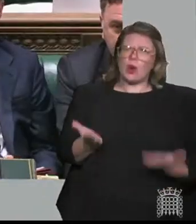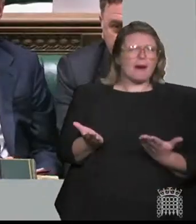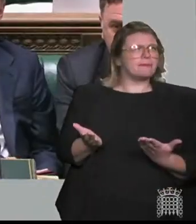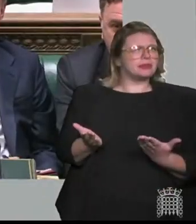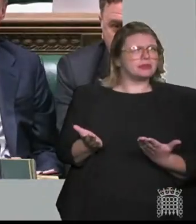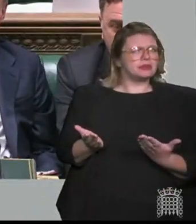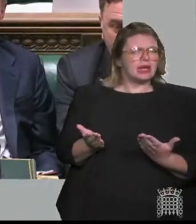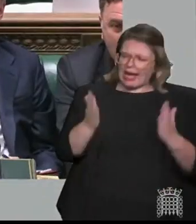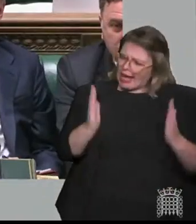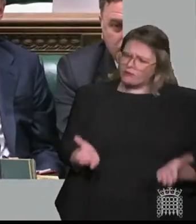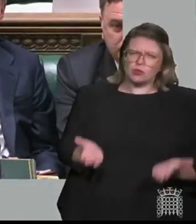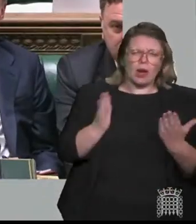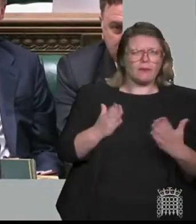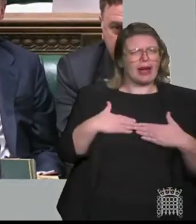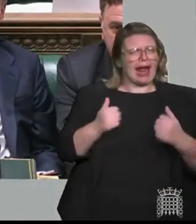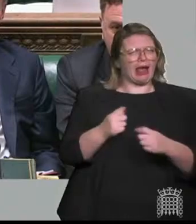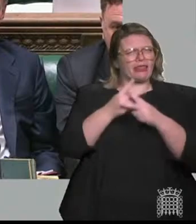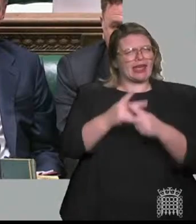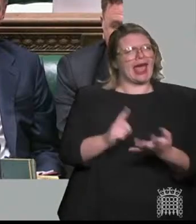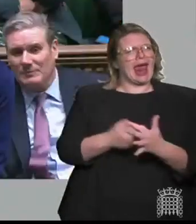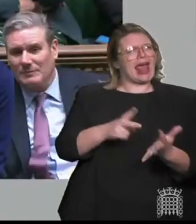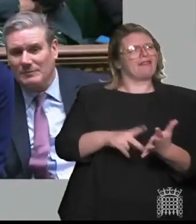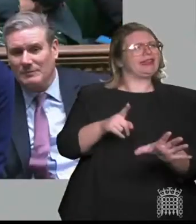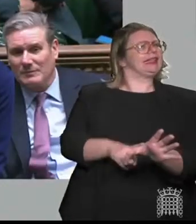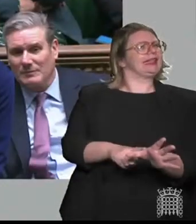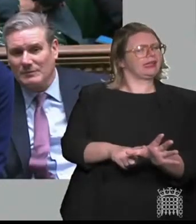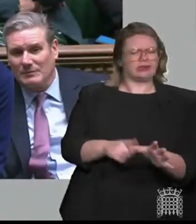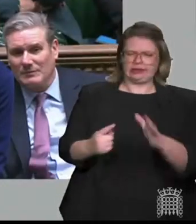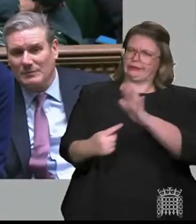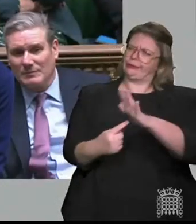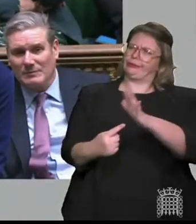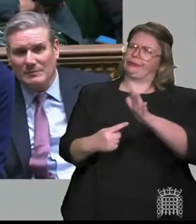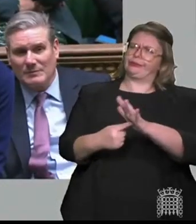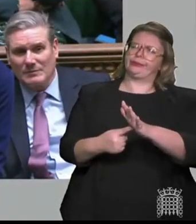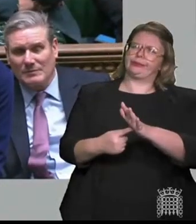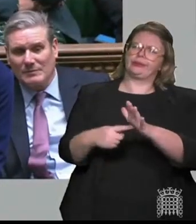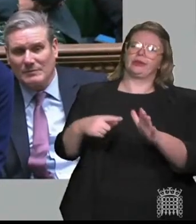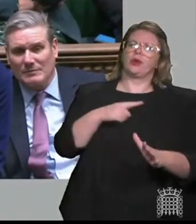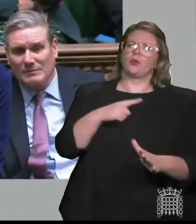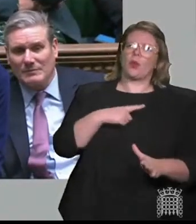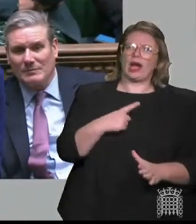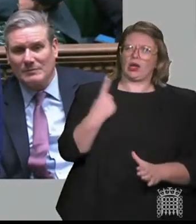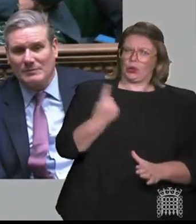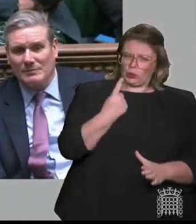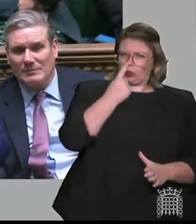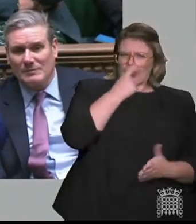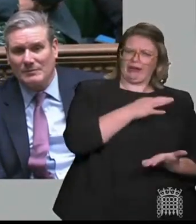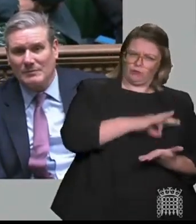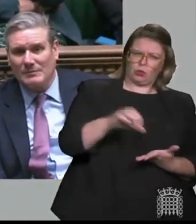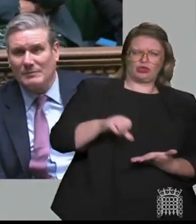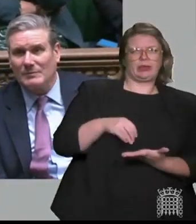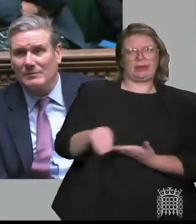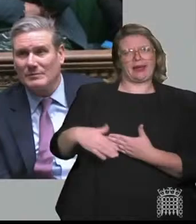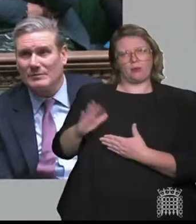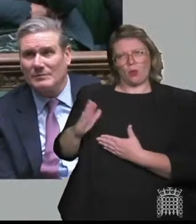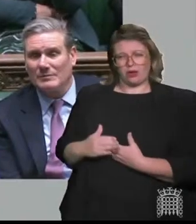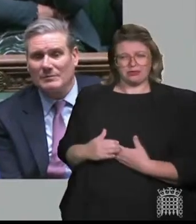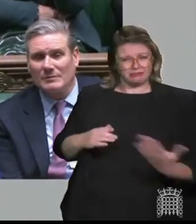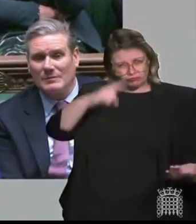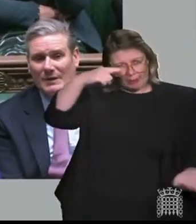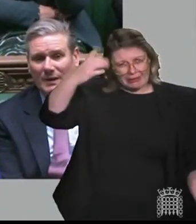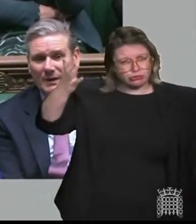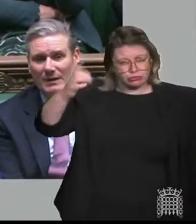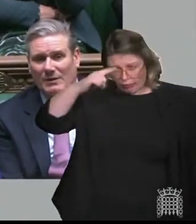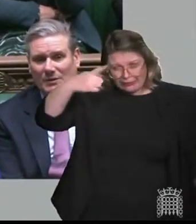health and care levy. It is progressive in that the burden falls most on those who can most afford it." Utter